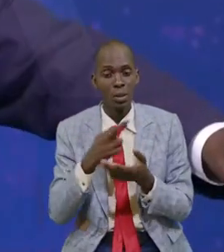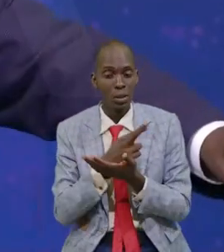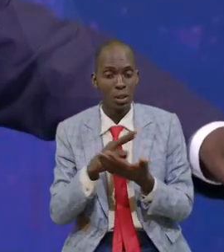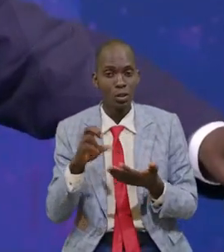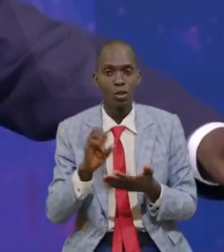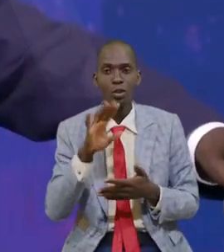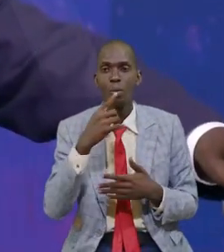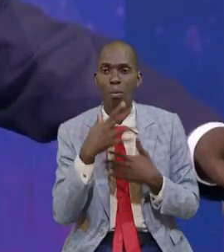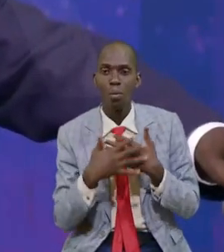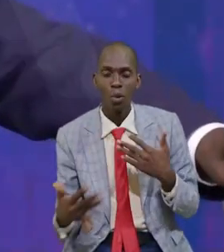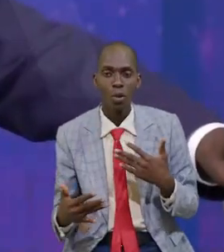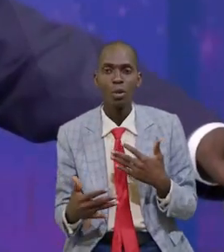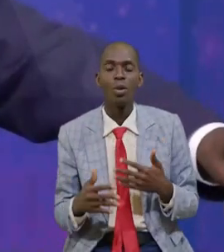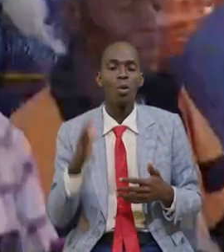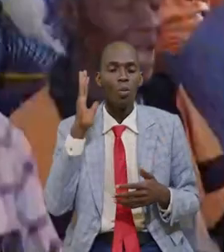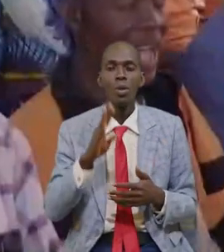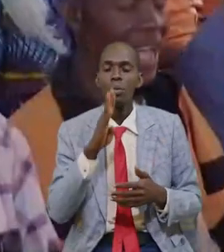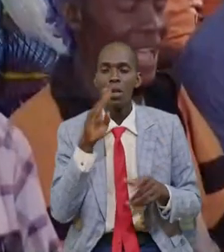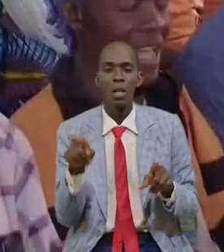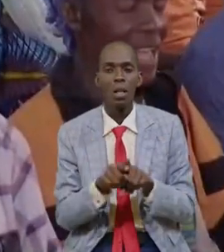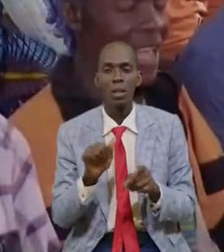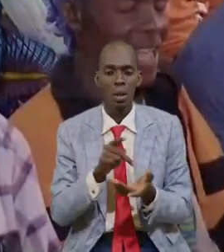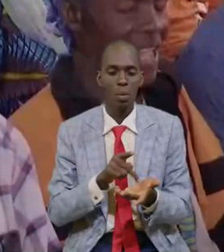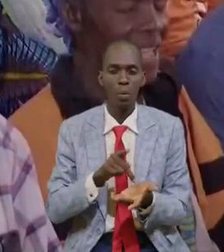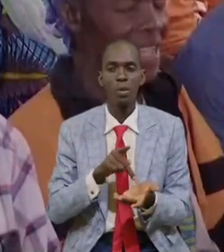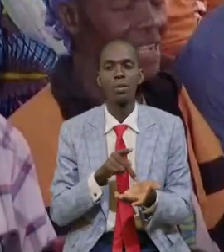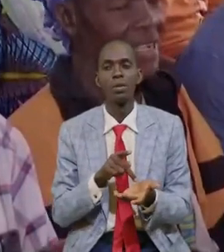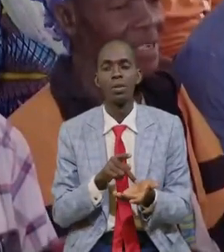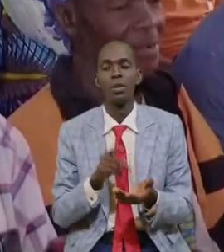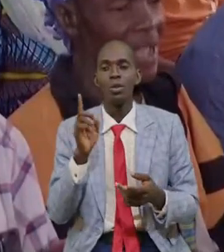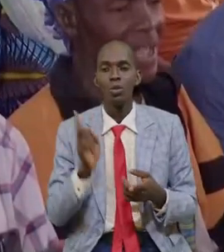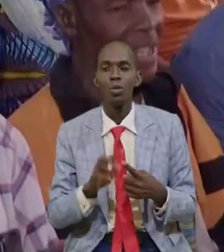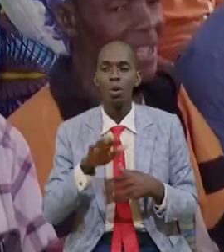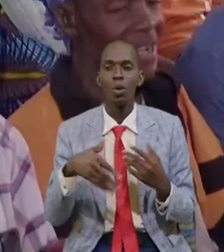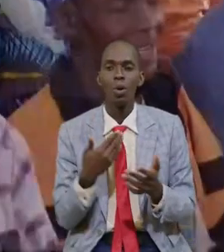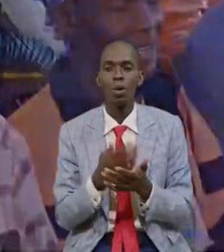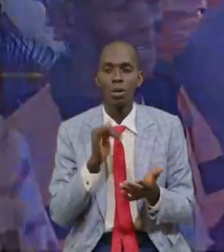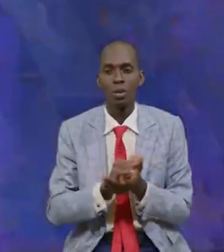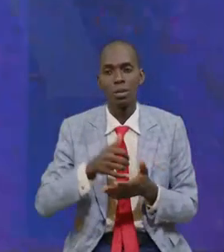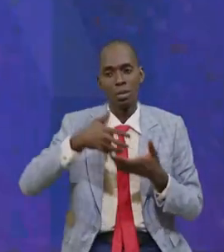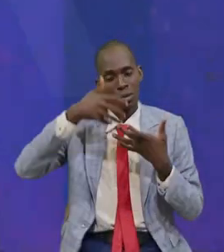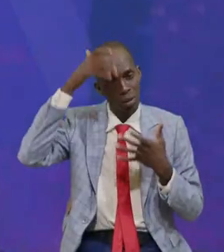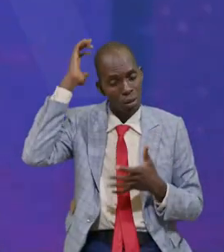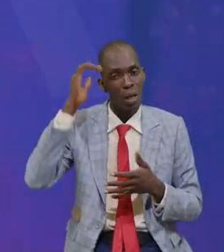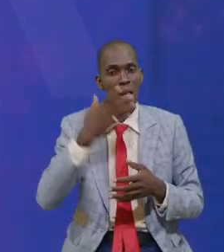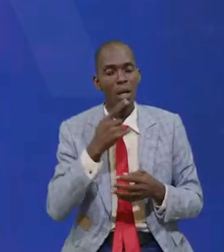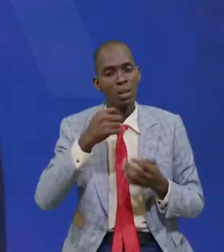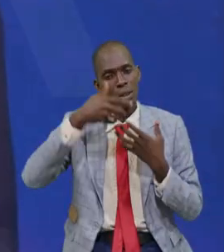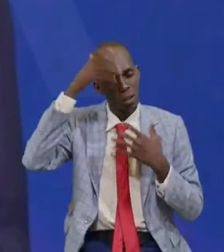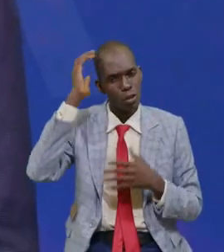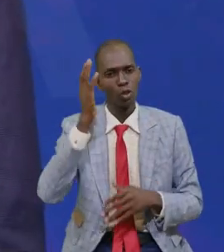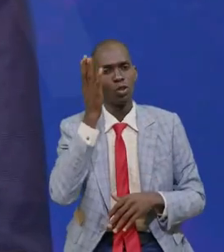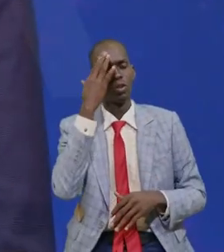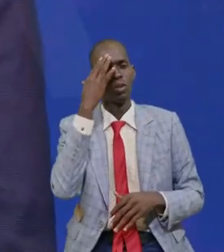blood, it will be poison to those lions. And the lions knew that is poison.